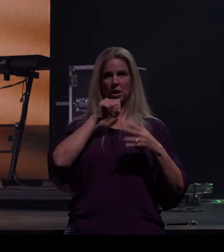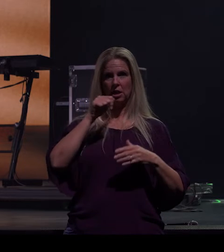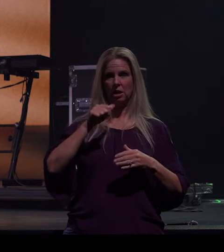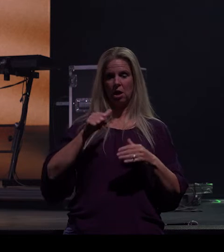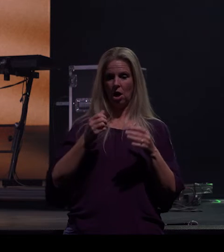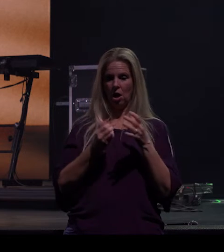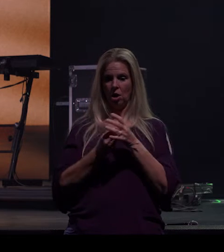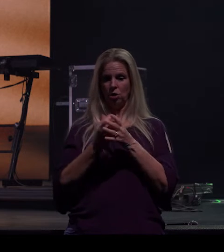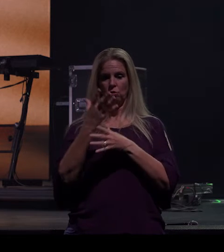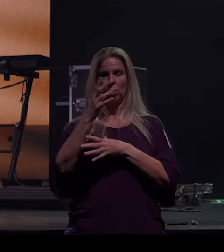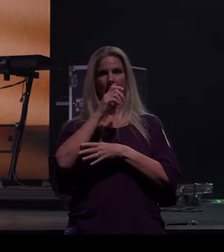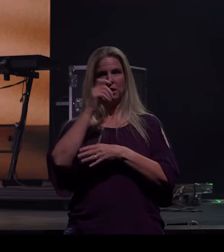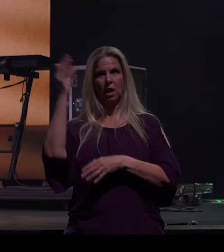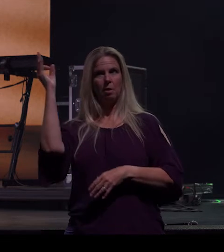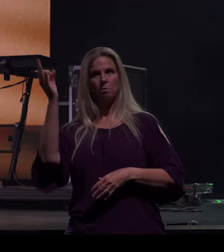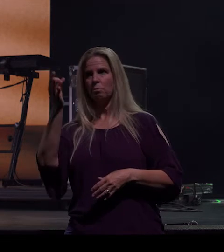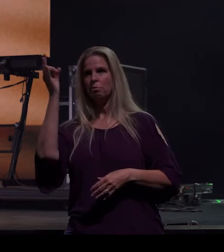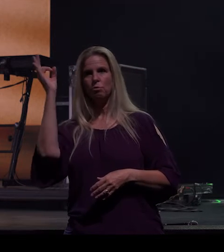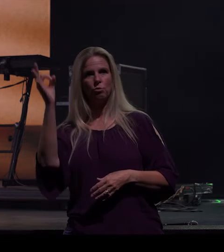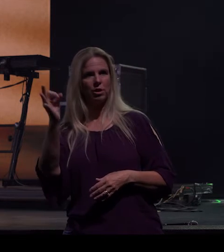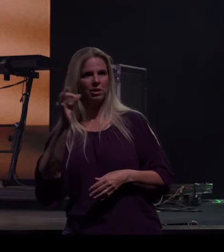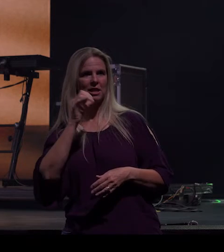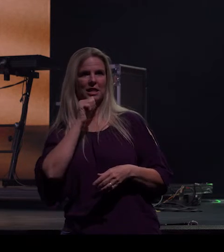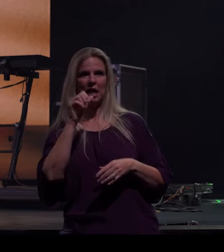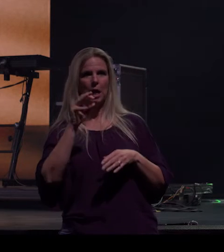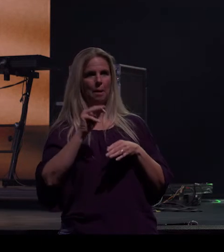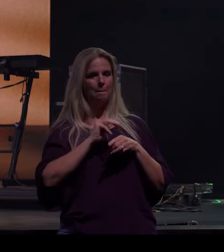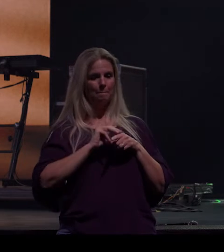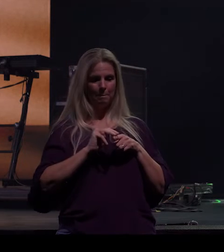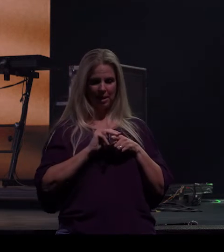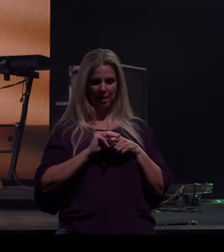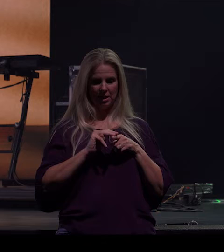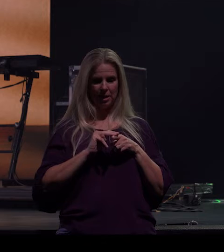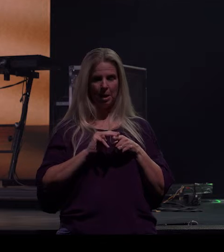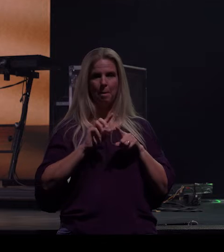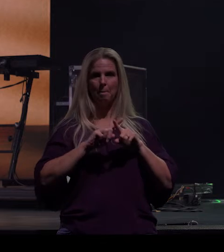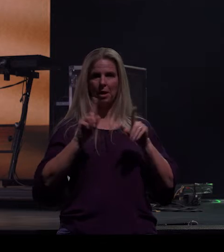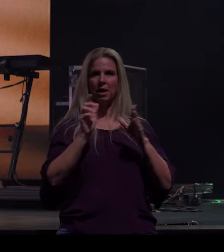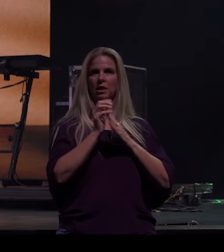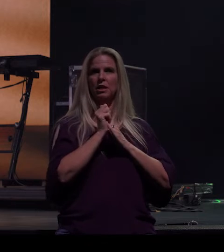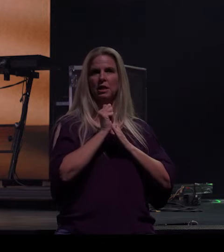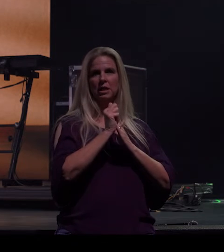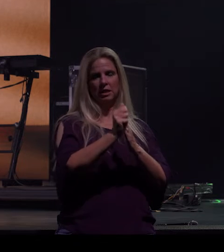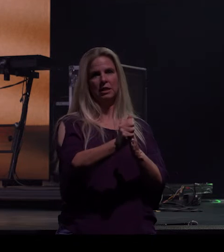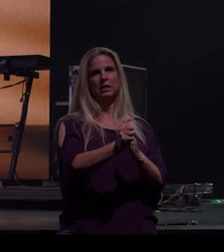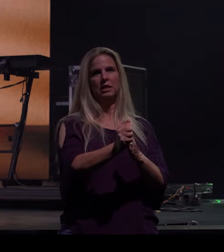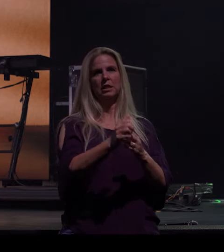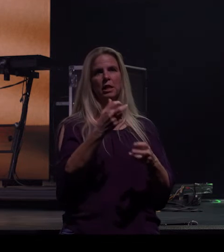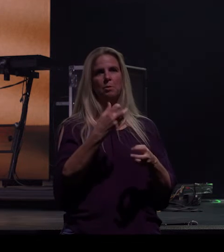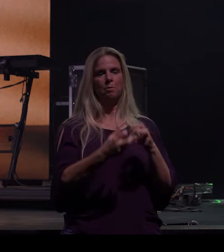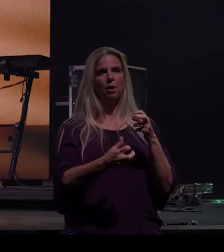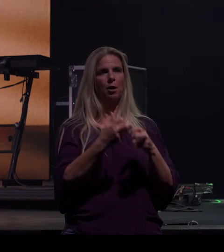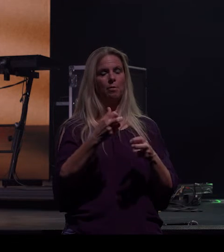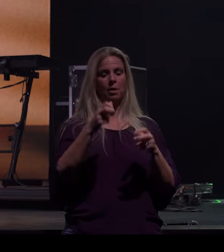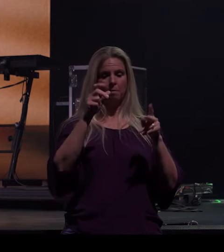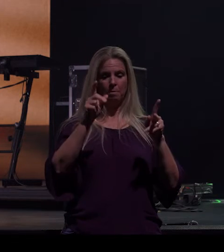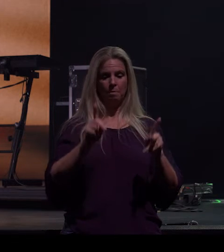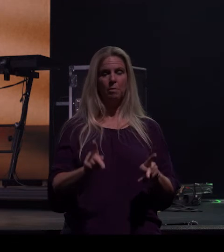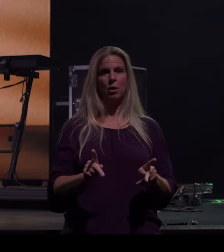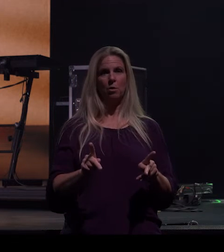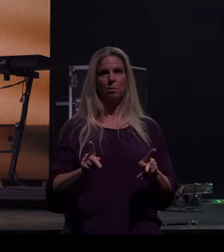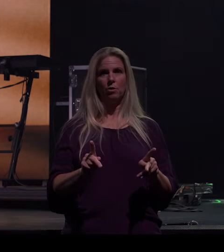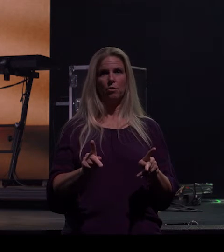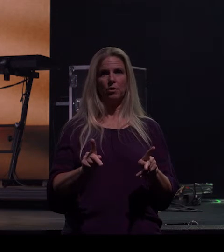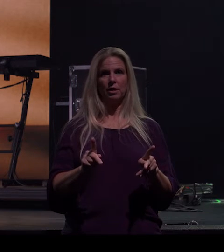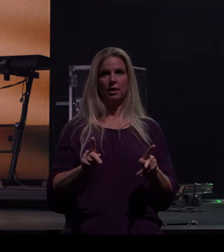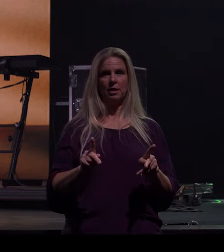not a preaching issue. It's not a ministry issue, it's a leadership issue. The person at the top becomes a